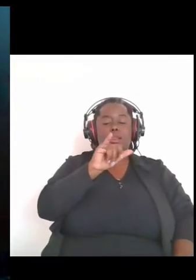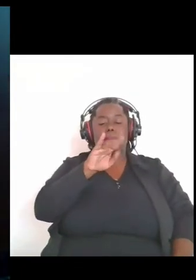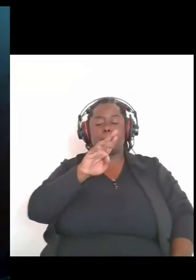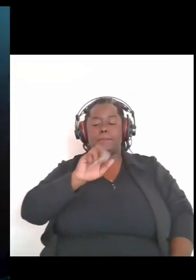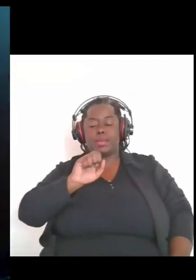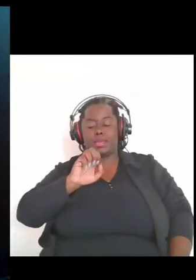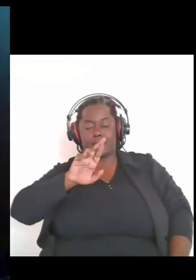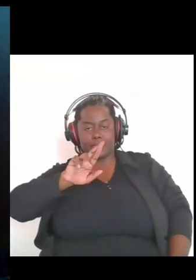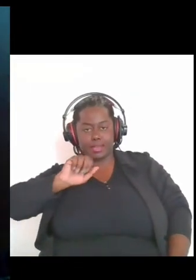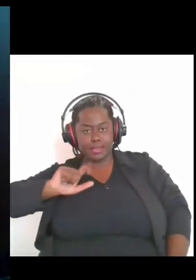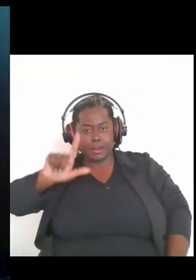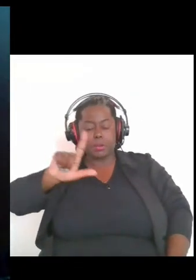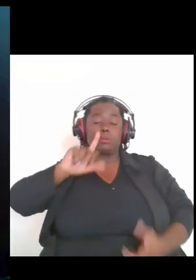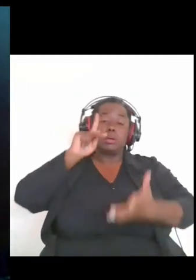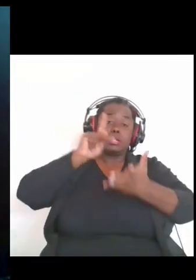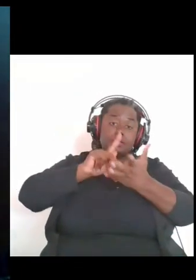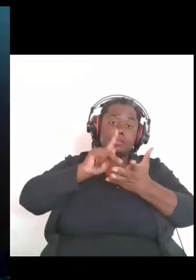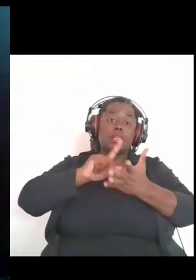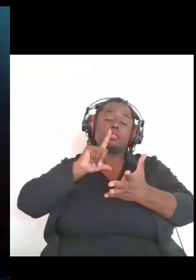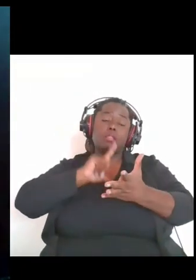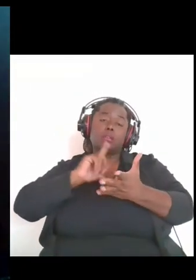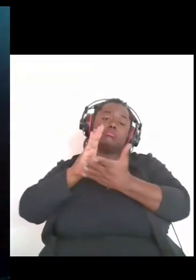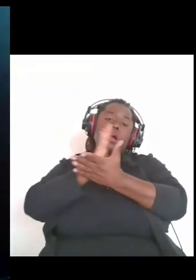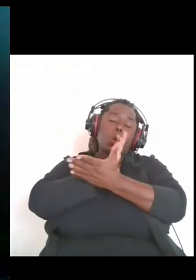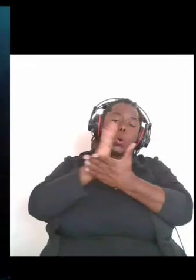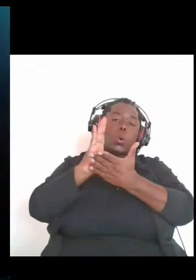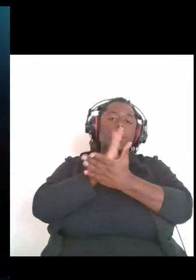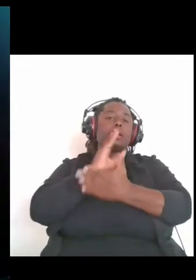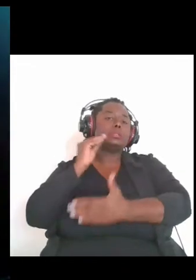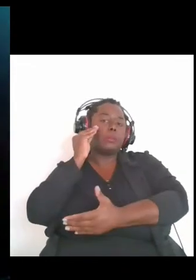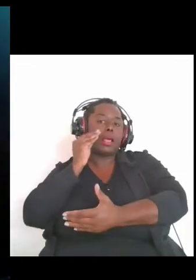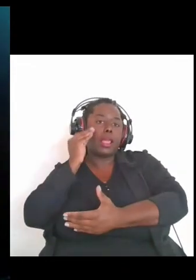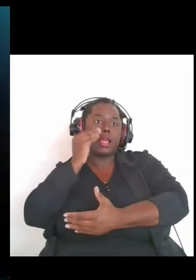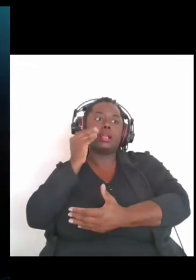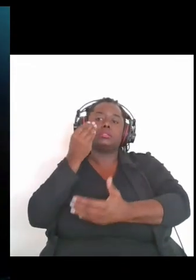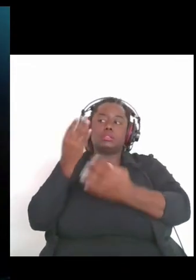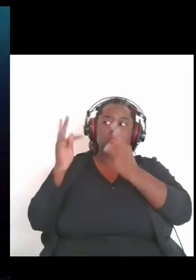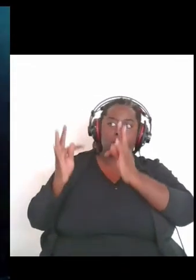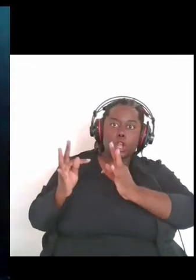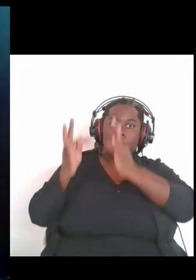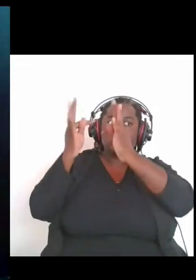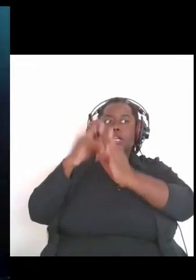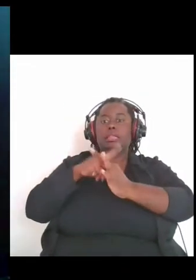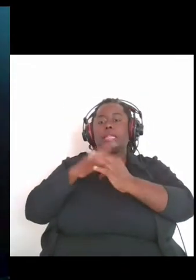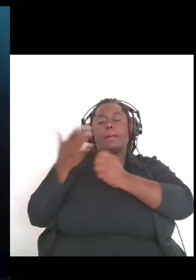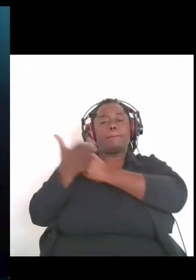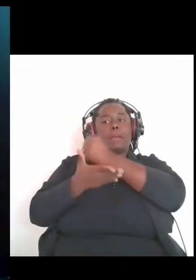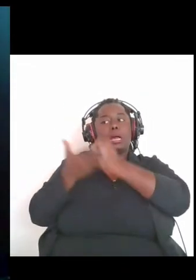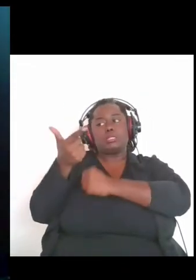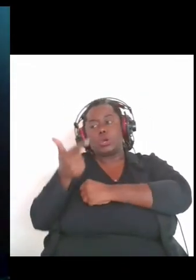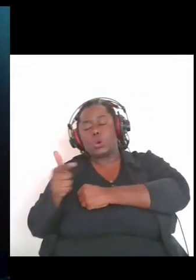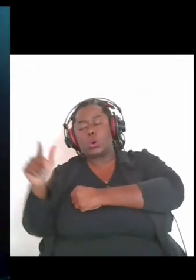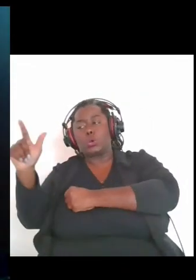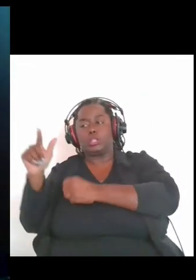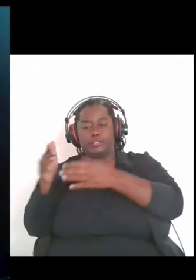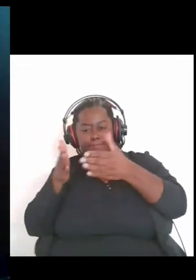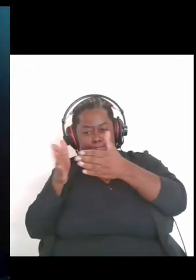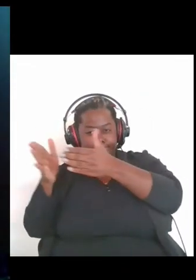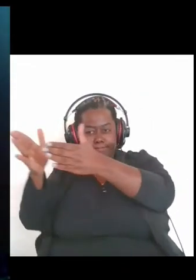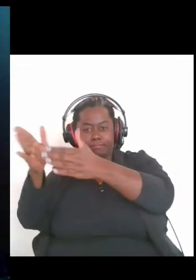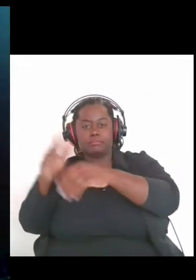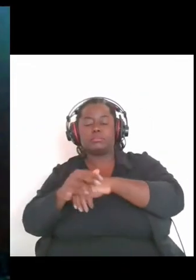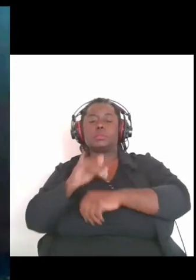neoliberal Matrix it could be others as well and there are experiments that can try to use